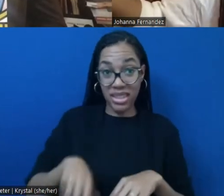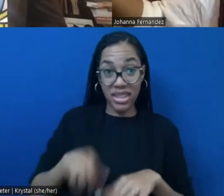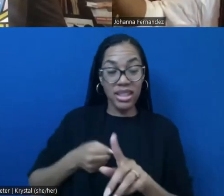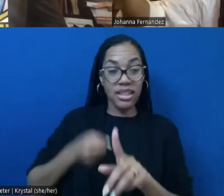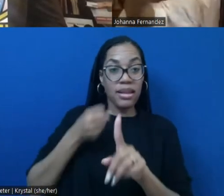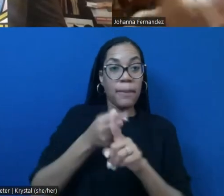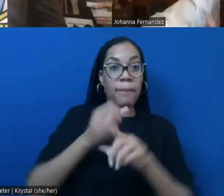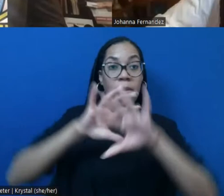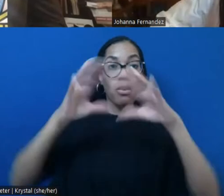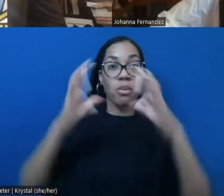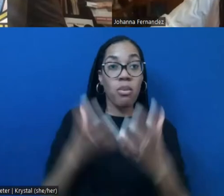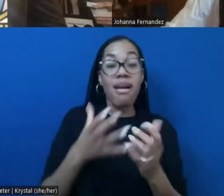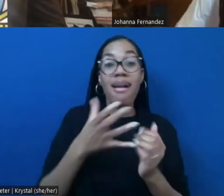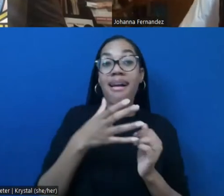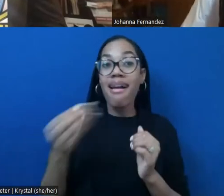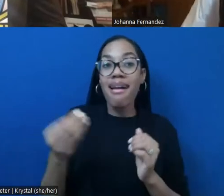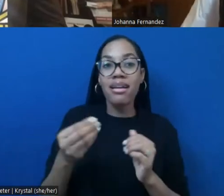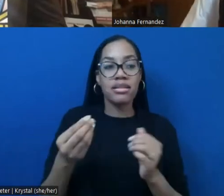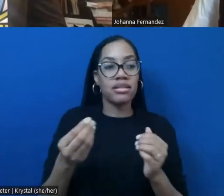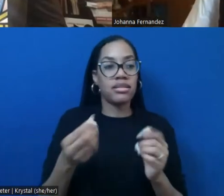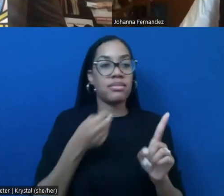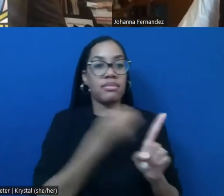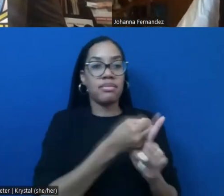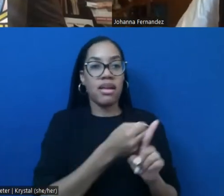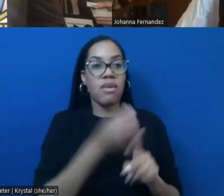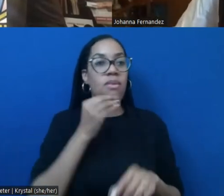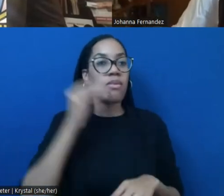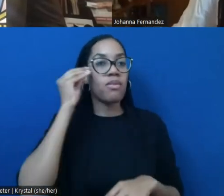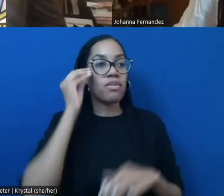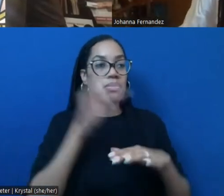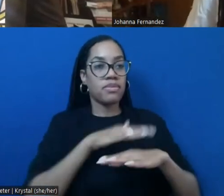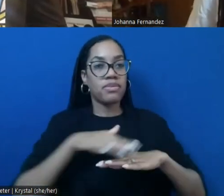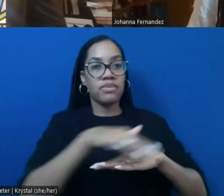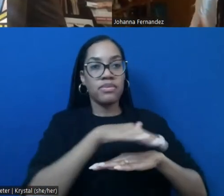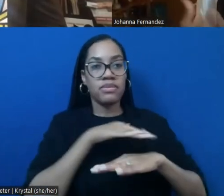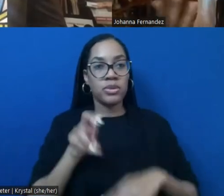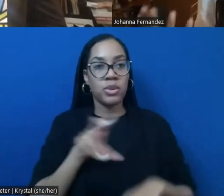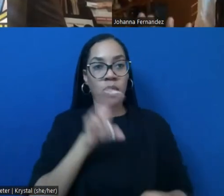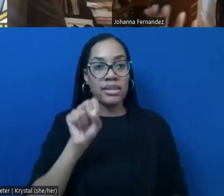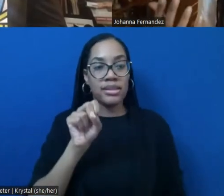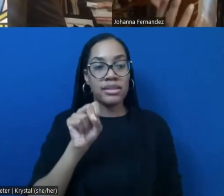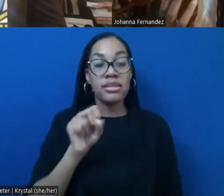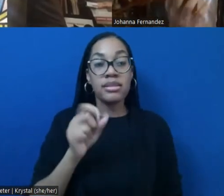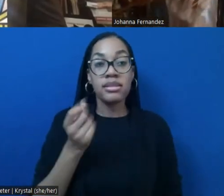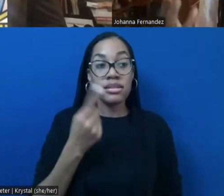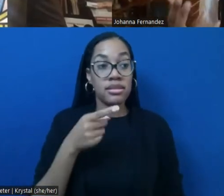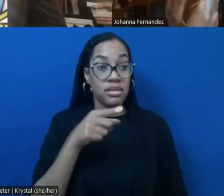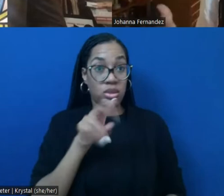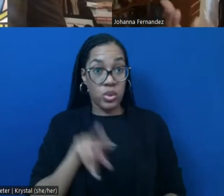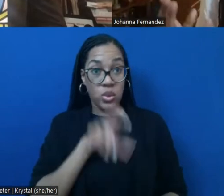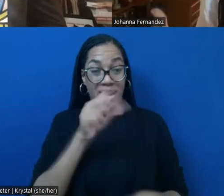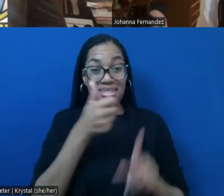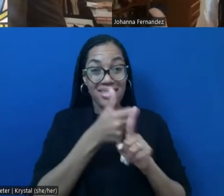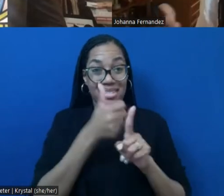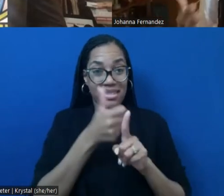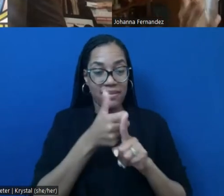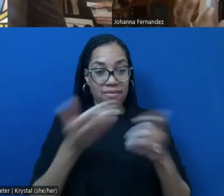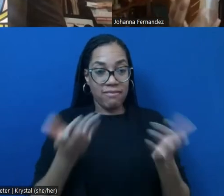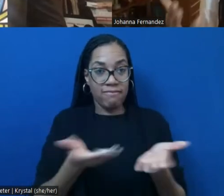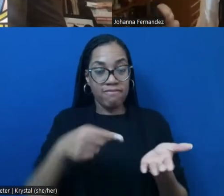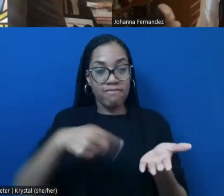globally, but what's going on domestically. So what happens domestically, economically, is that the United